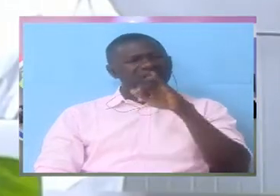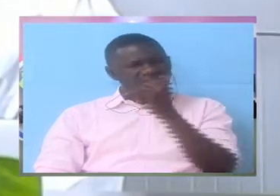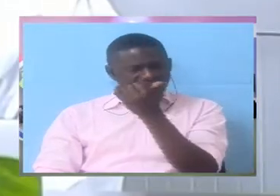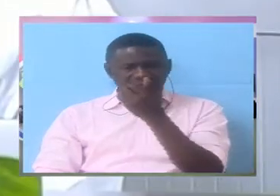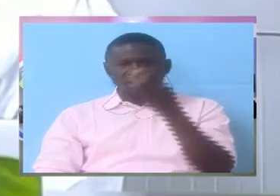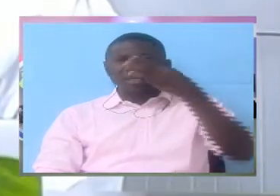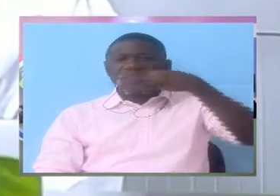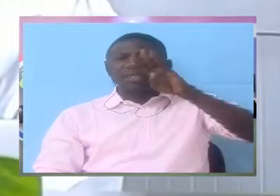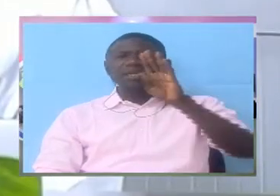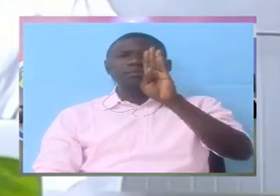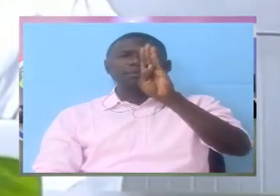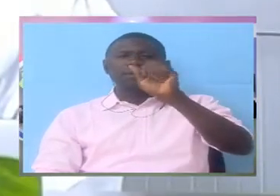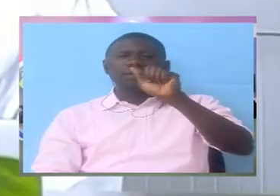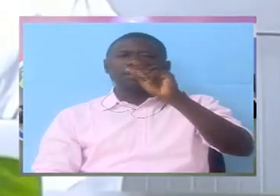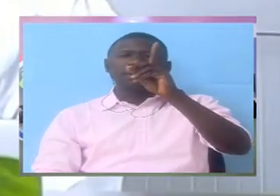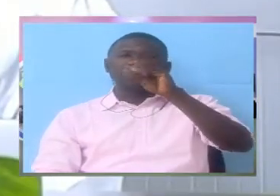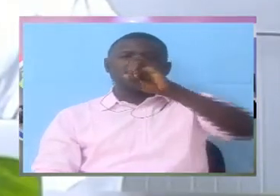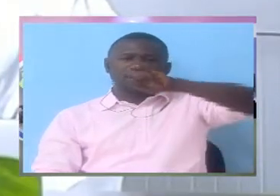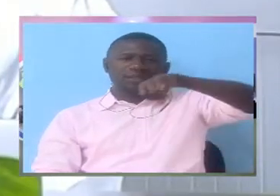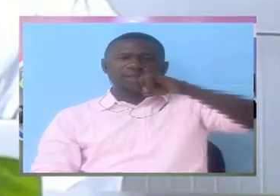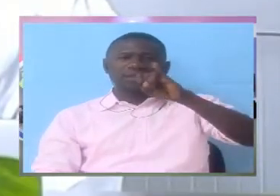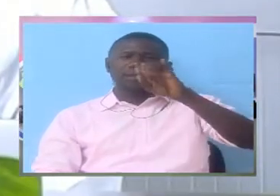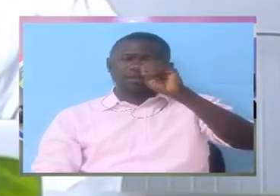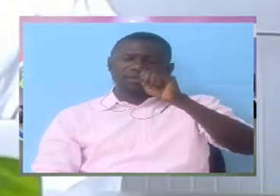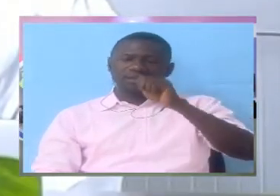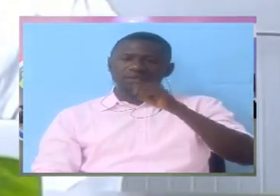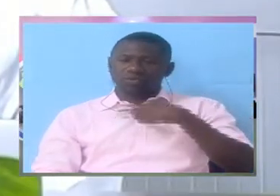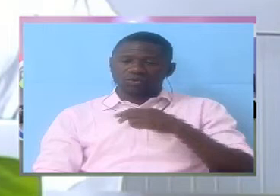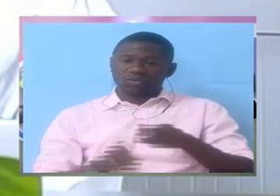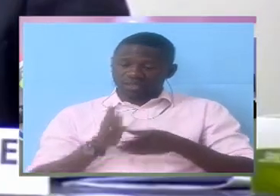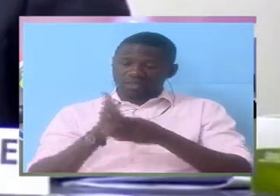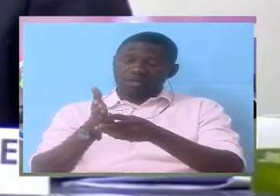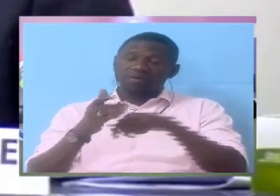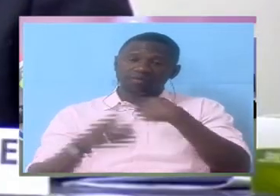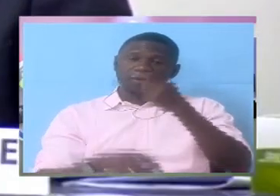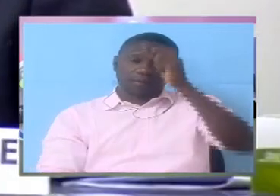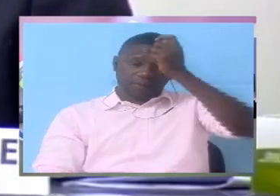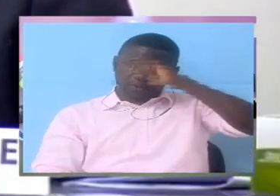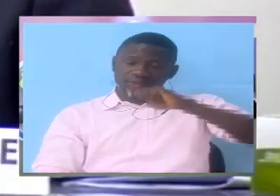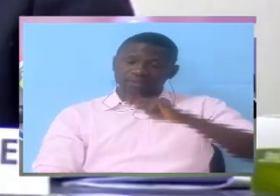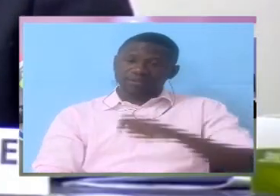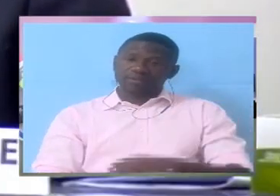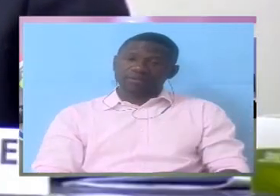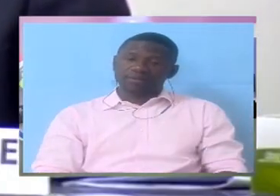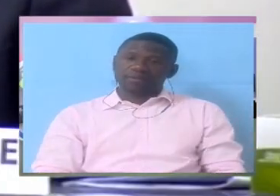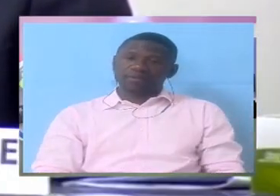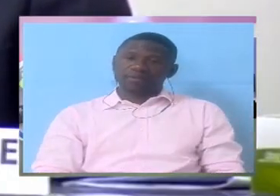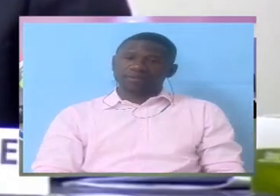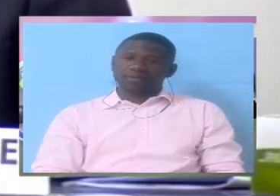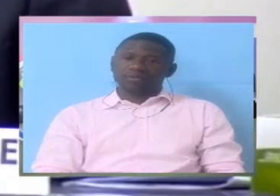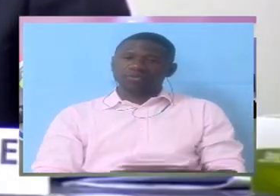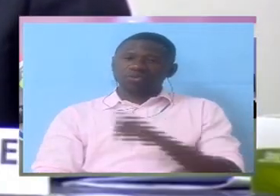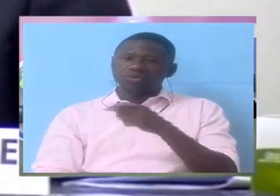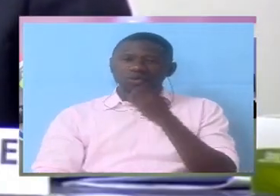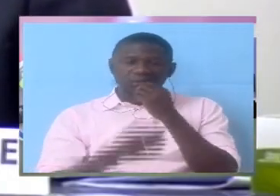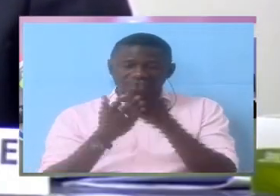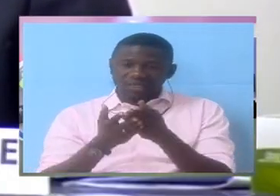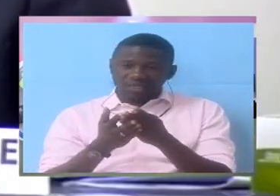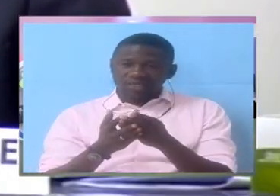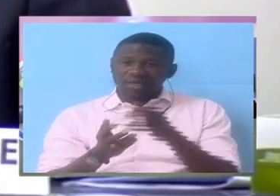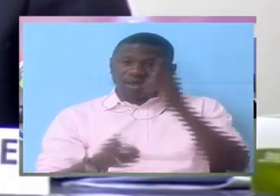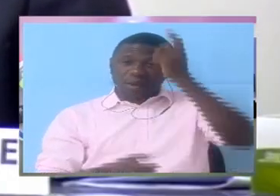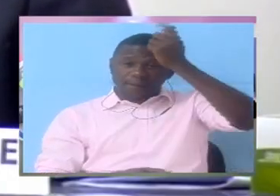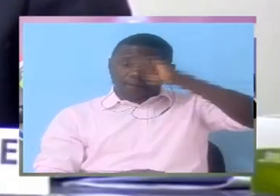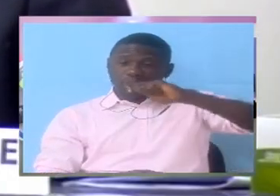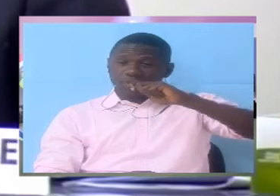operation. So are you suggesting to us that the police brought this religious leader at